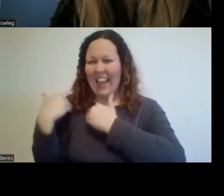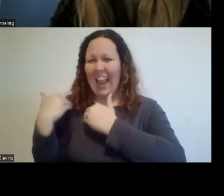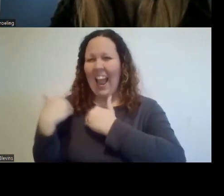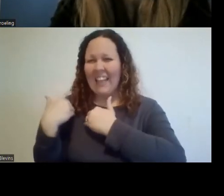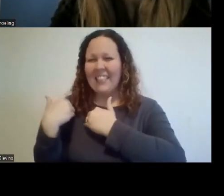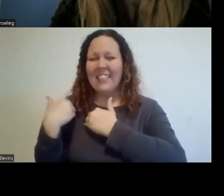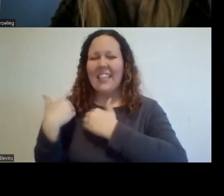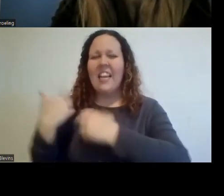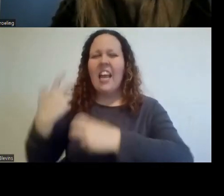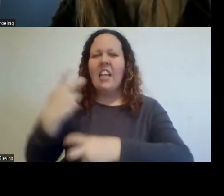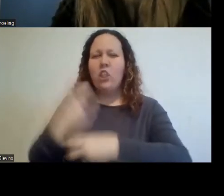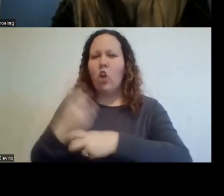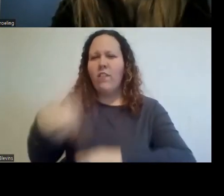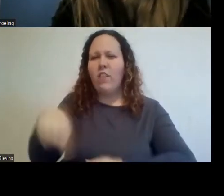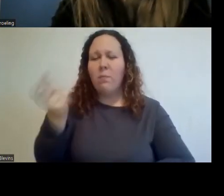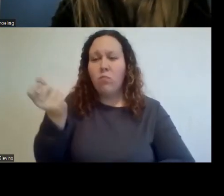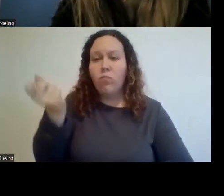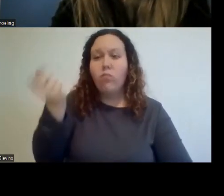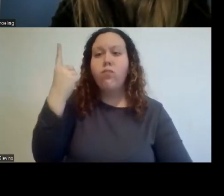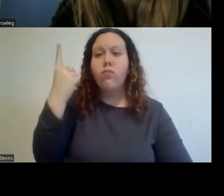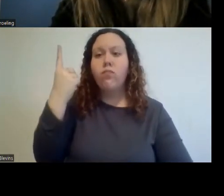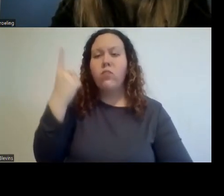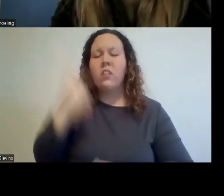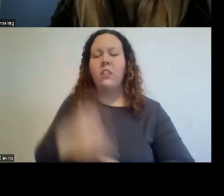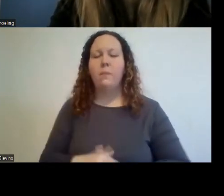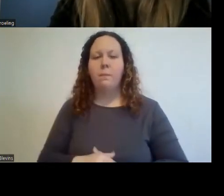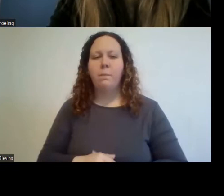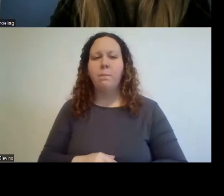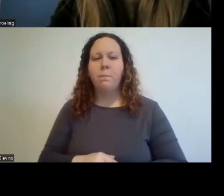It's more than a simple masking effect.